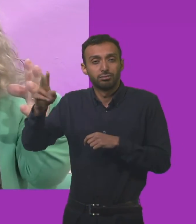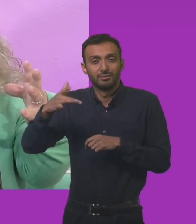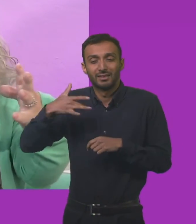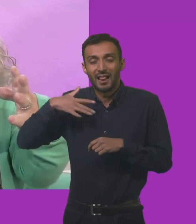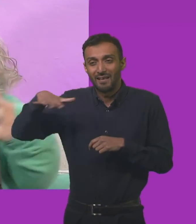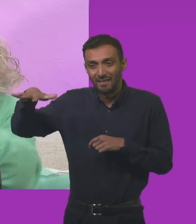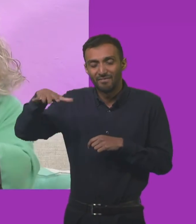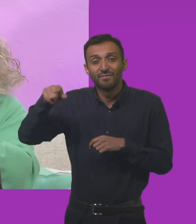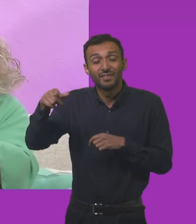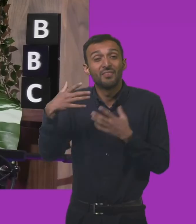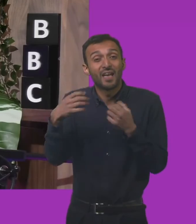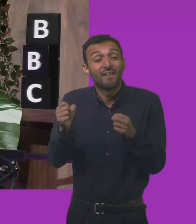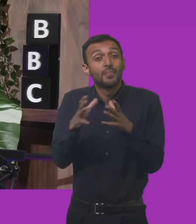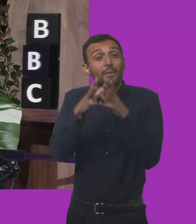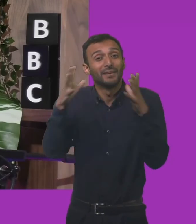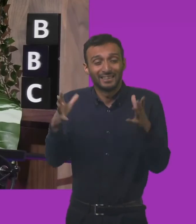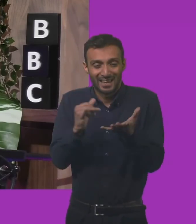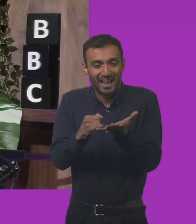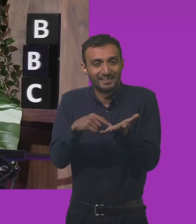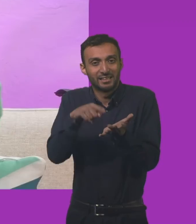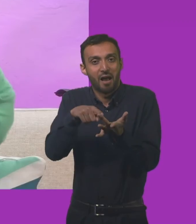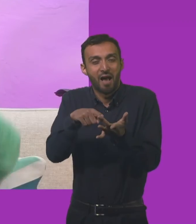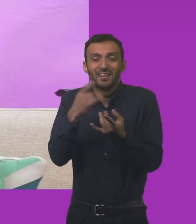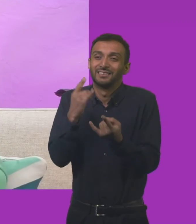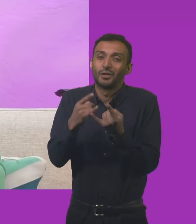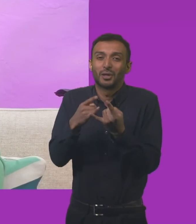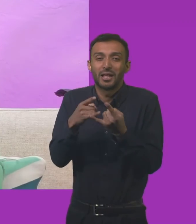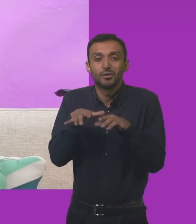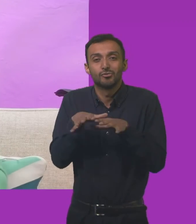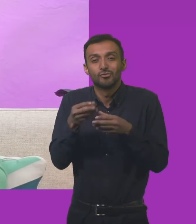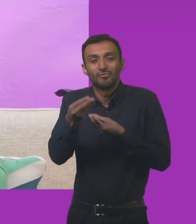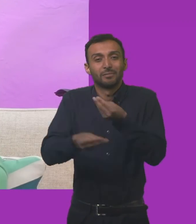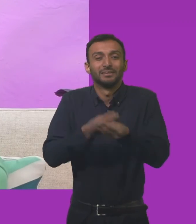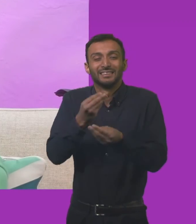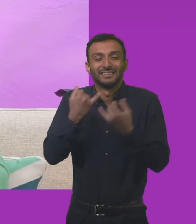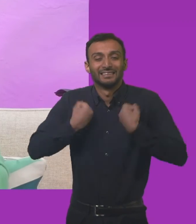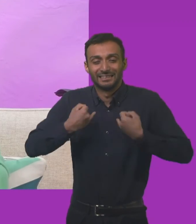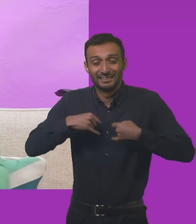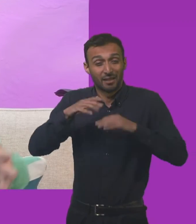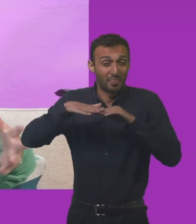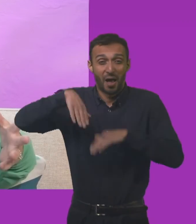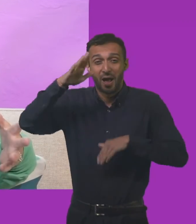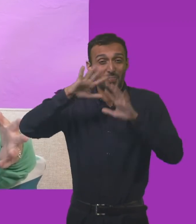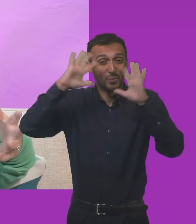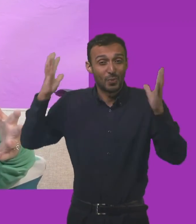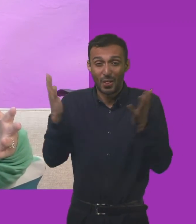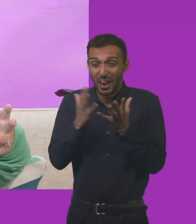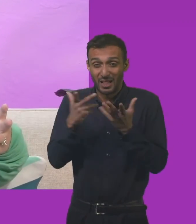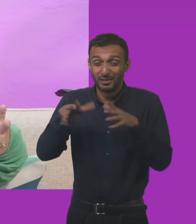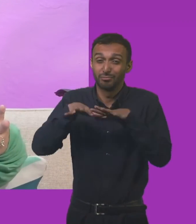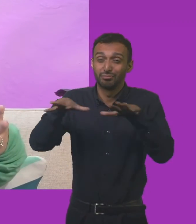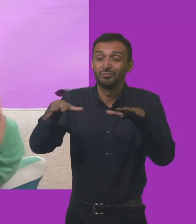disease rate of anywhere in the world, this old people community. The joke went viral. So I was like, I can do some of